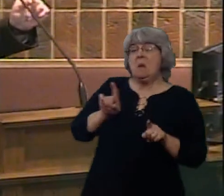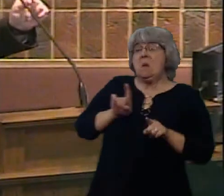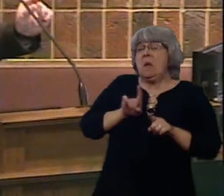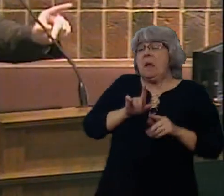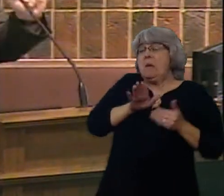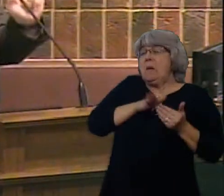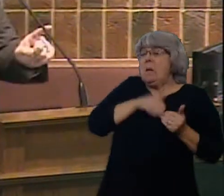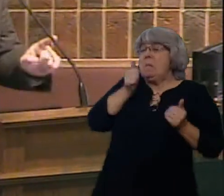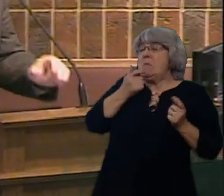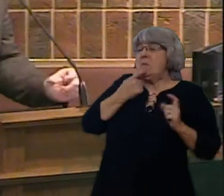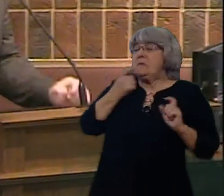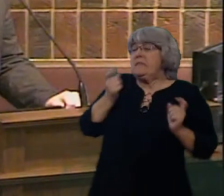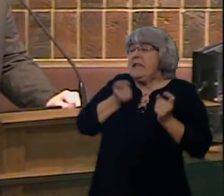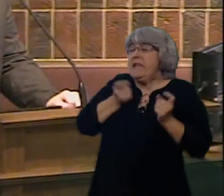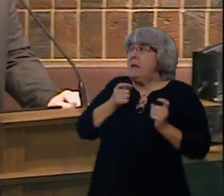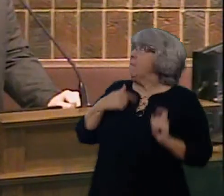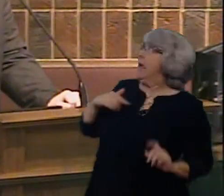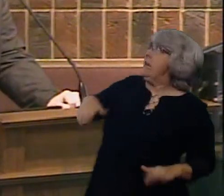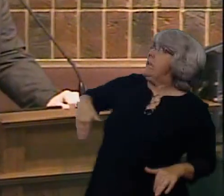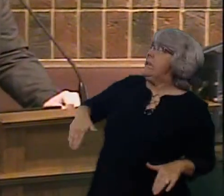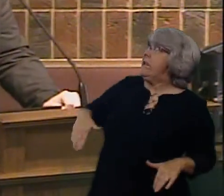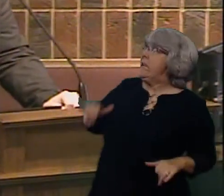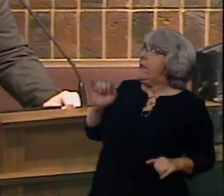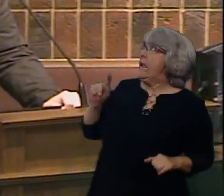could without actually sinning.